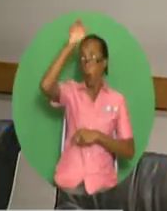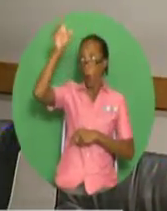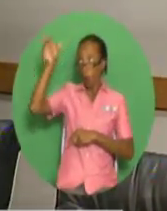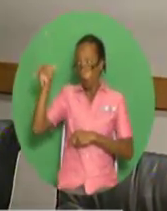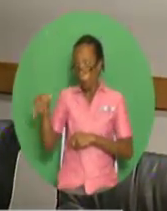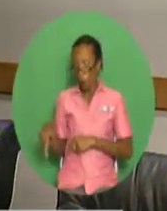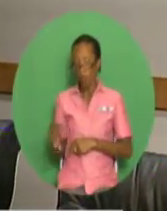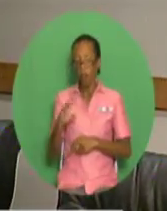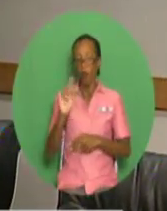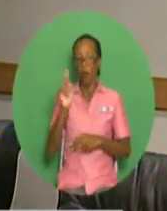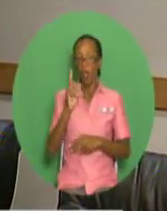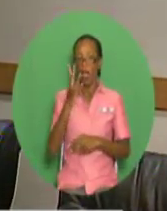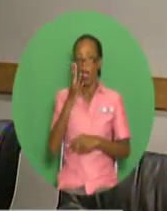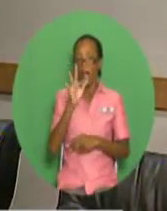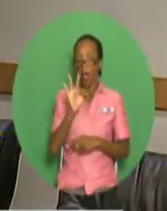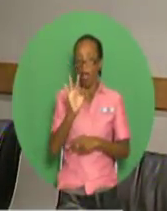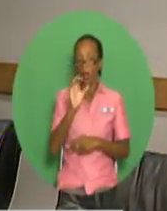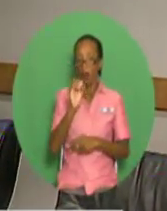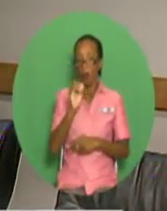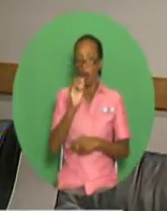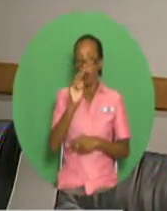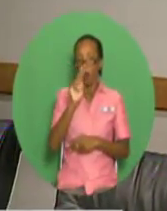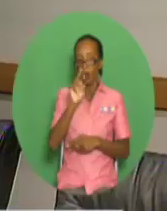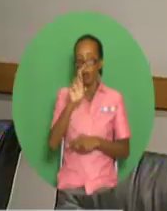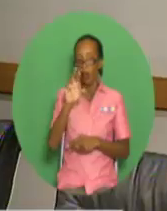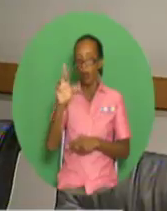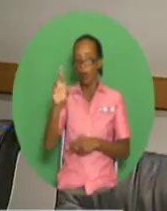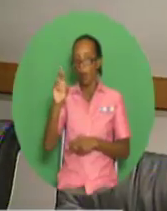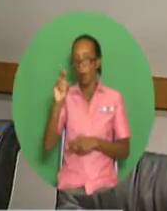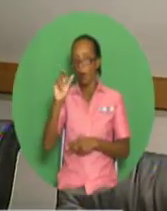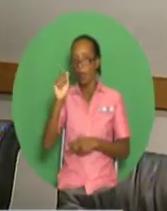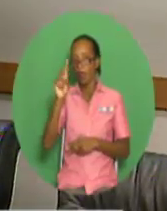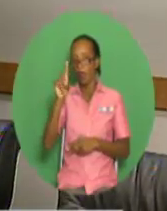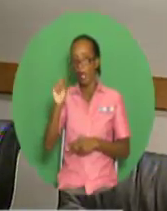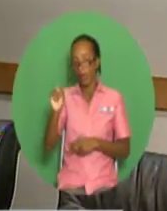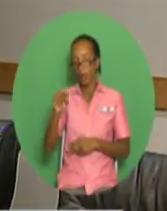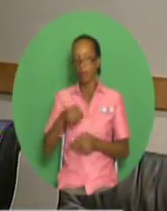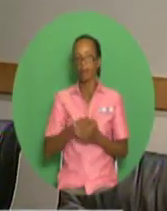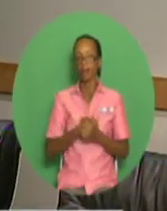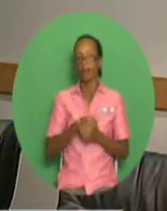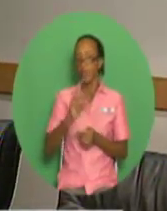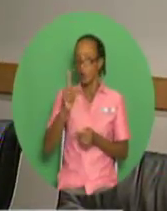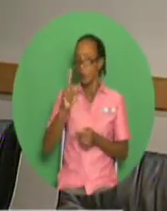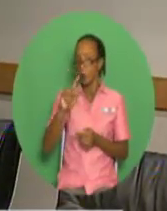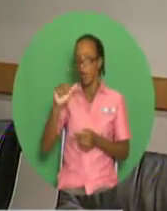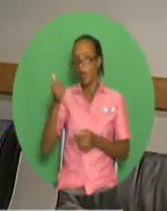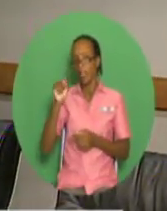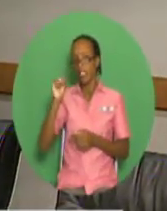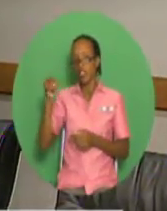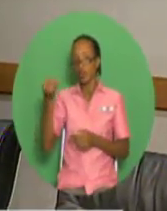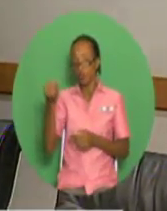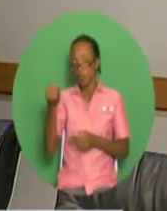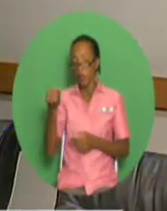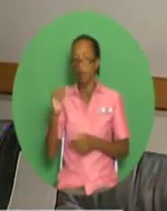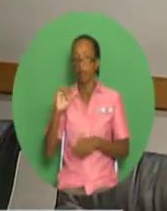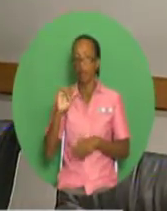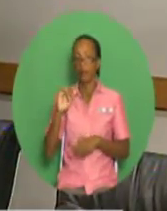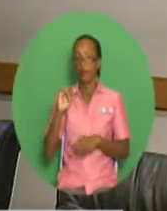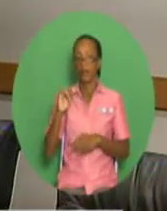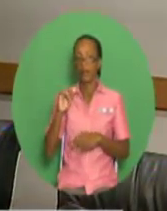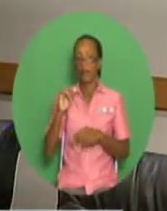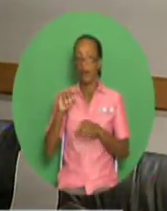there. The Member of Parliament for St. Joseph has put in his PSIP for a health center in Diamond Vale. He